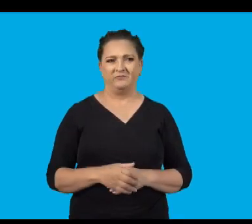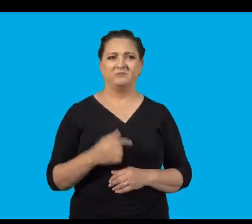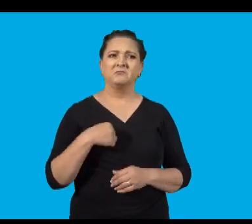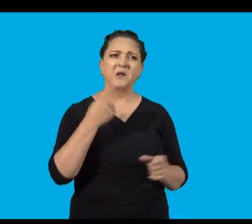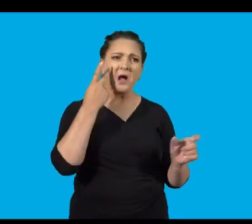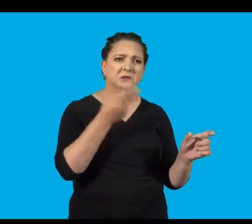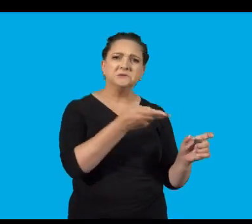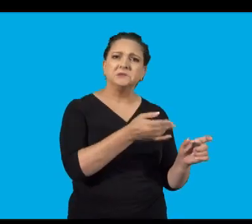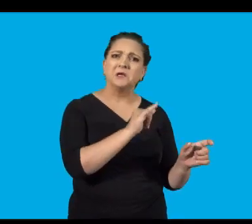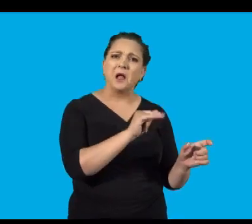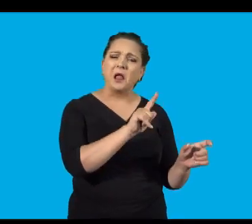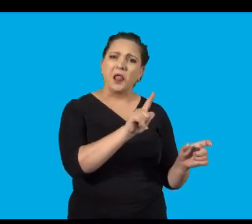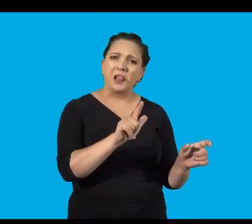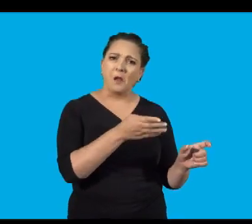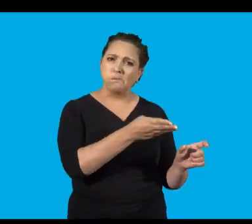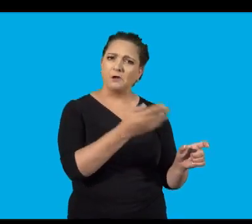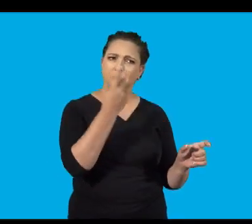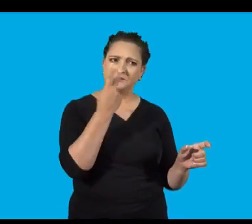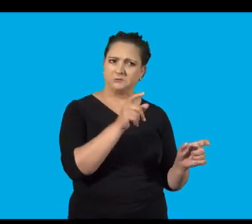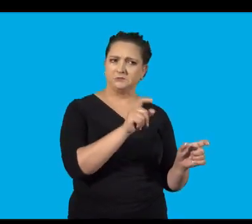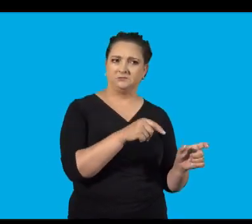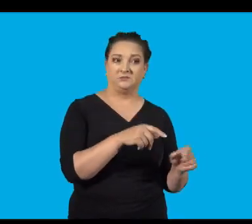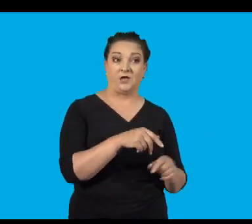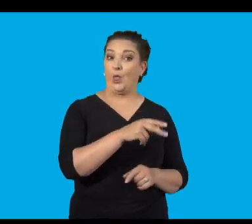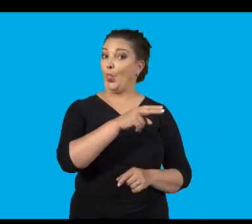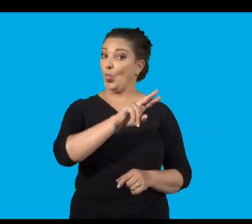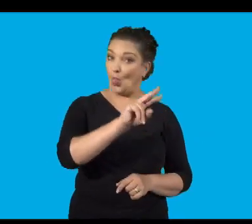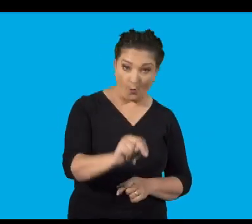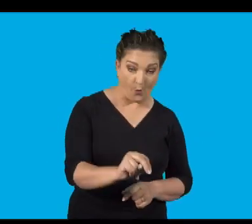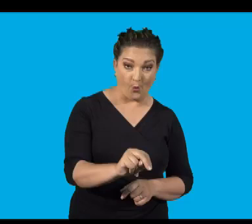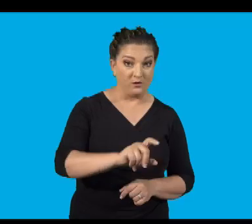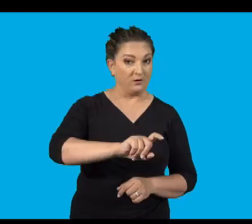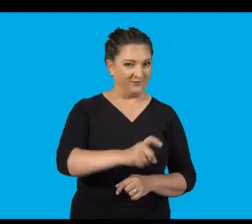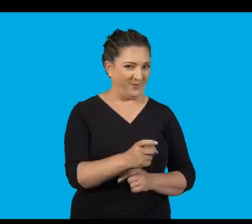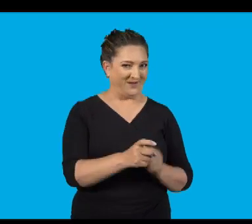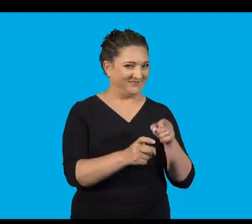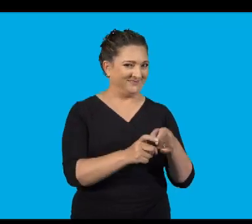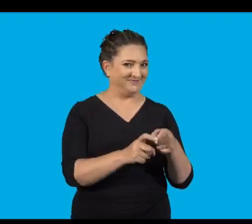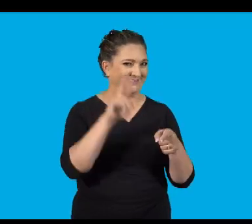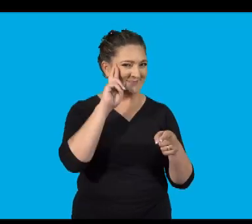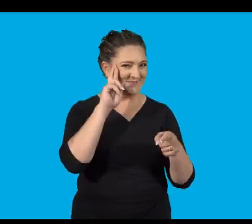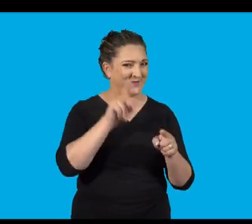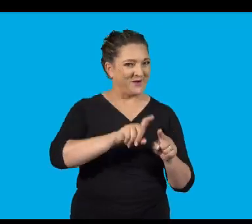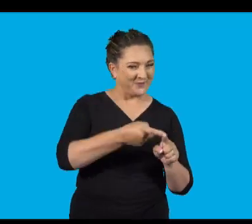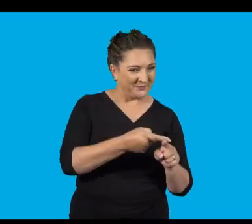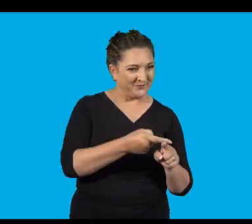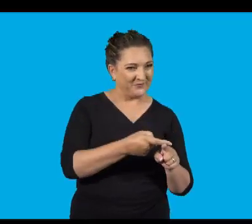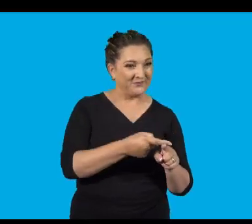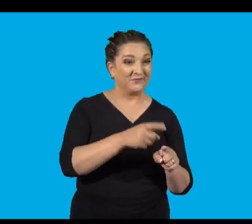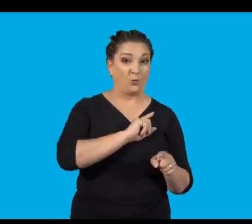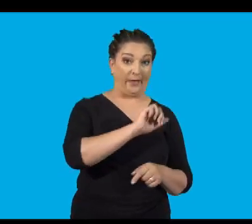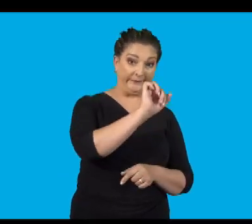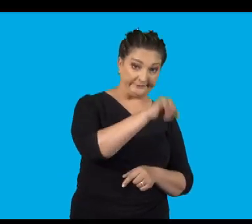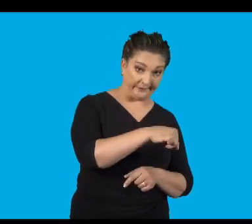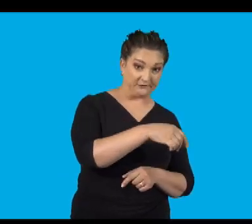I see a punctuation mark already. In our response, no. Remember, our comma needs to